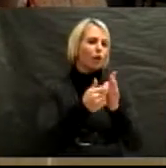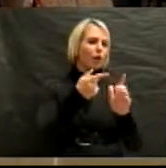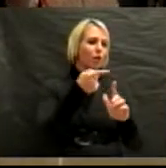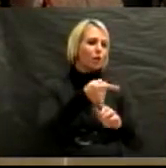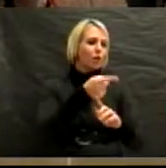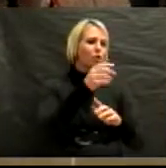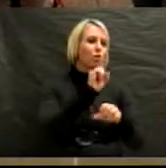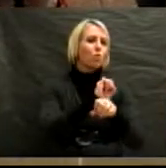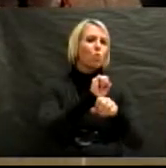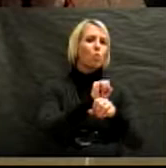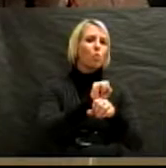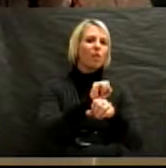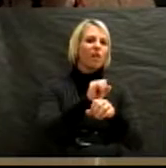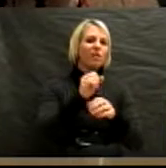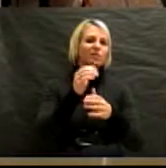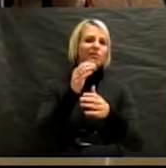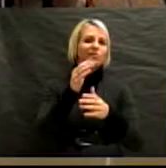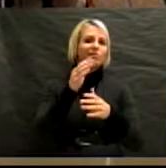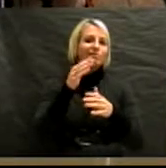for the work session with things getting closed.